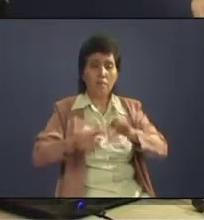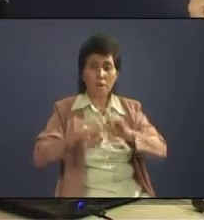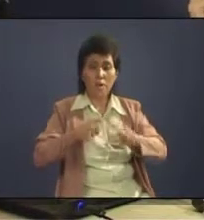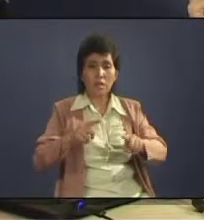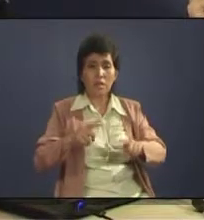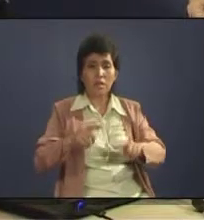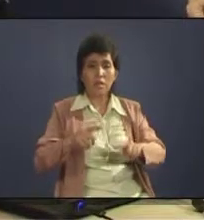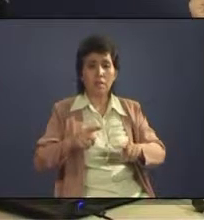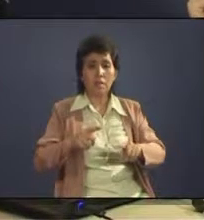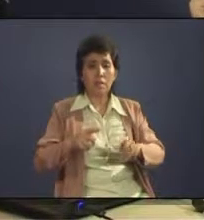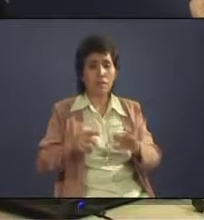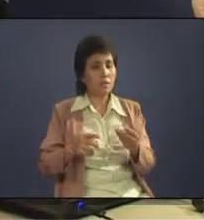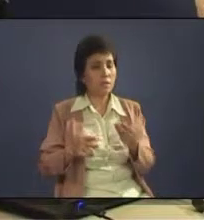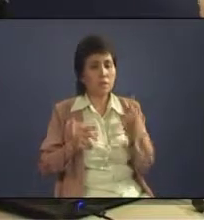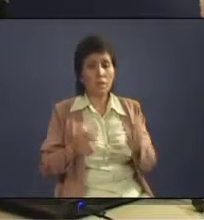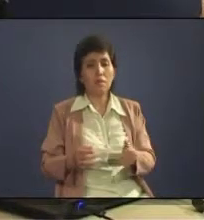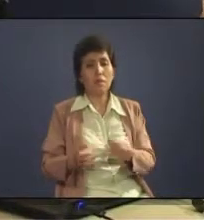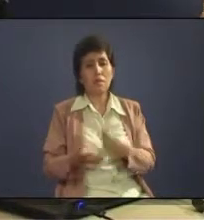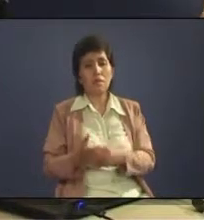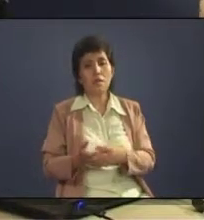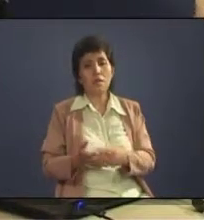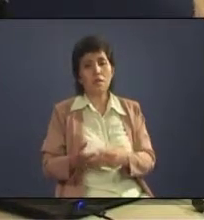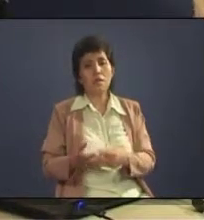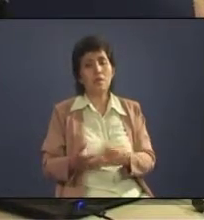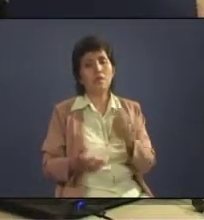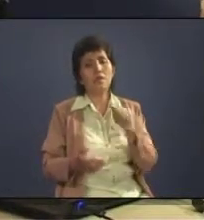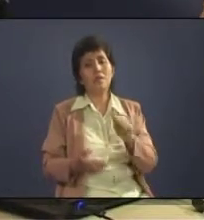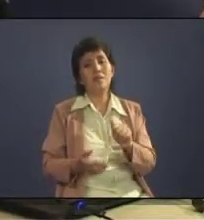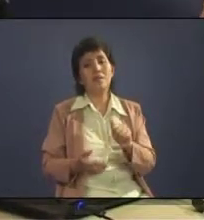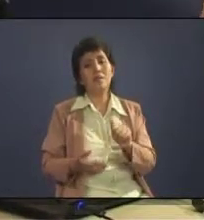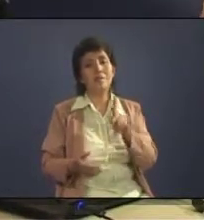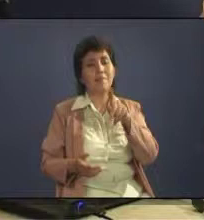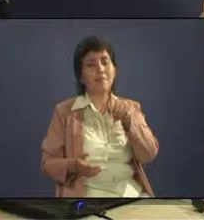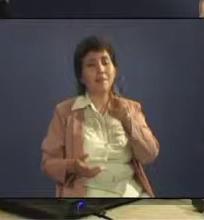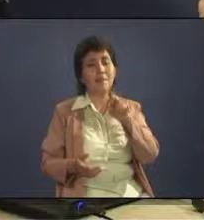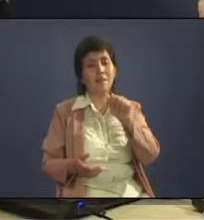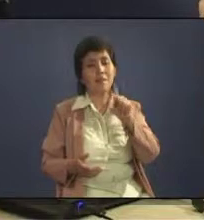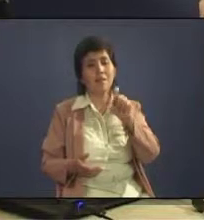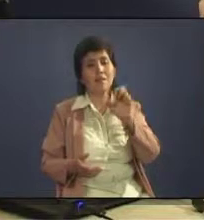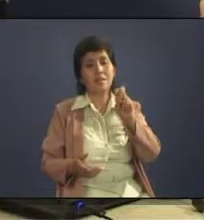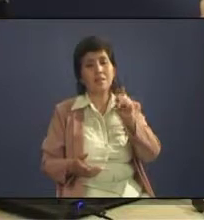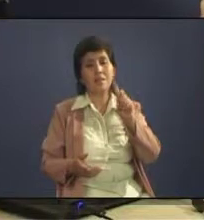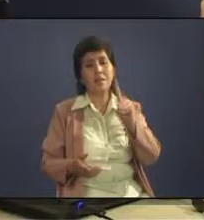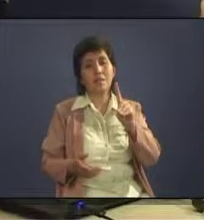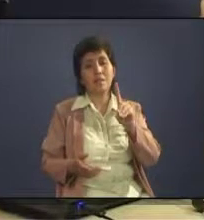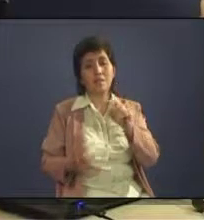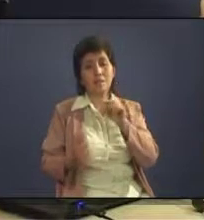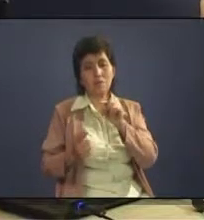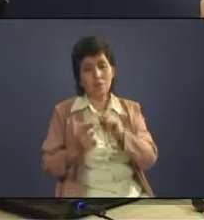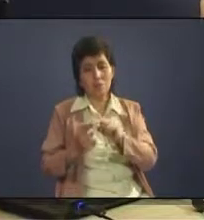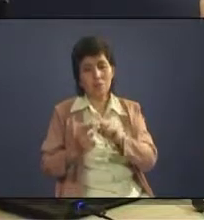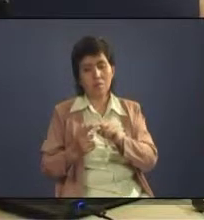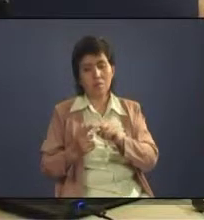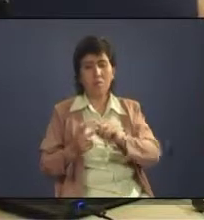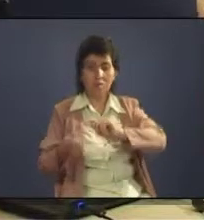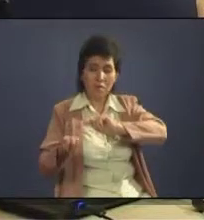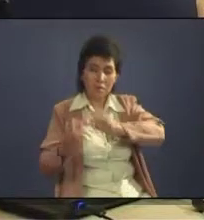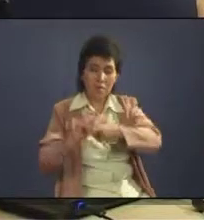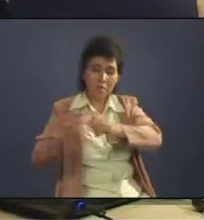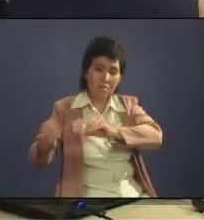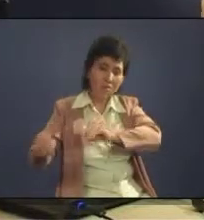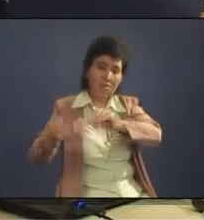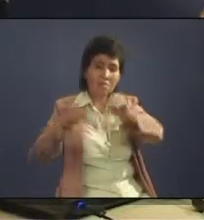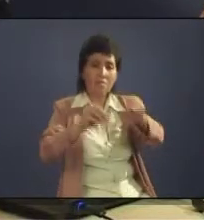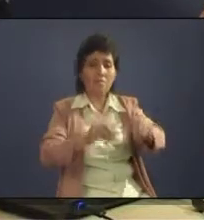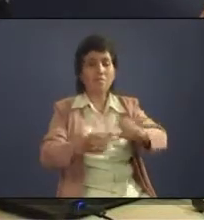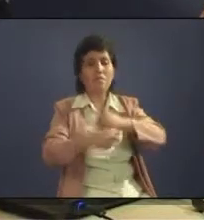but suddenly you would realize when they just pretend to fight, through excitation transfer, they